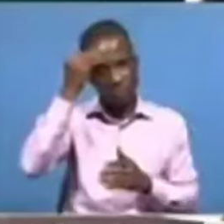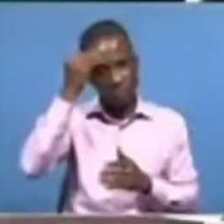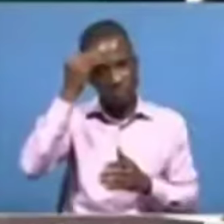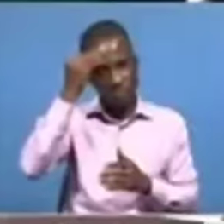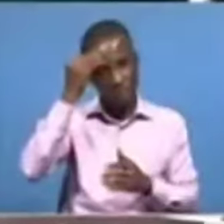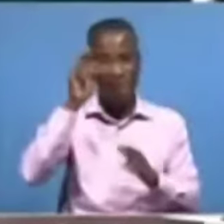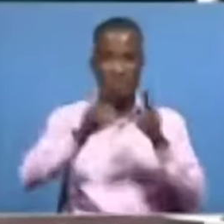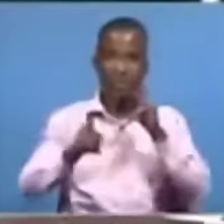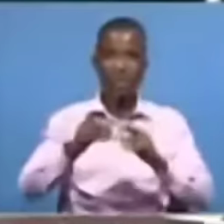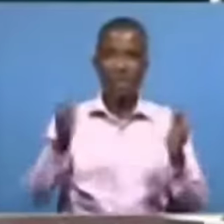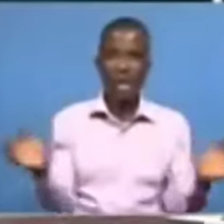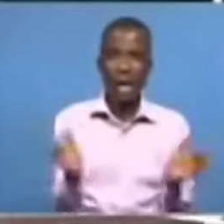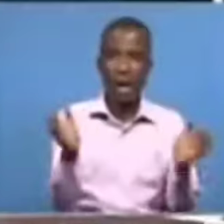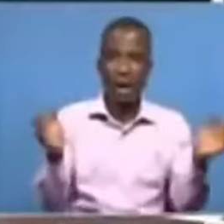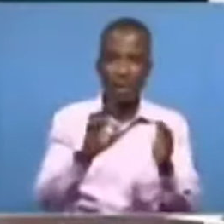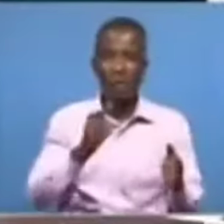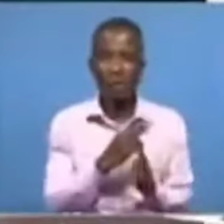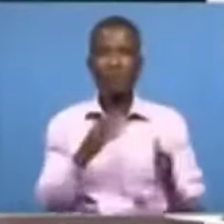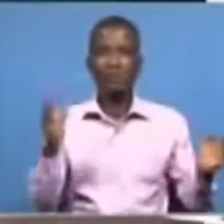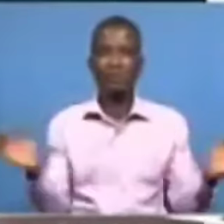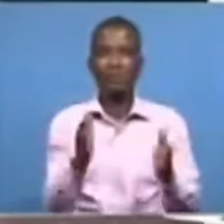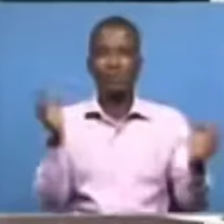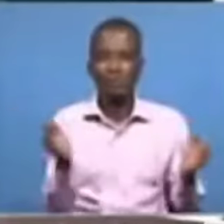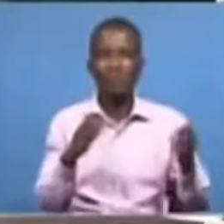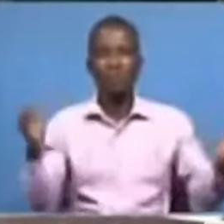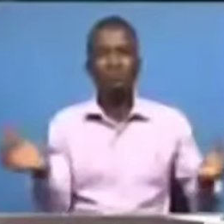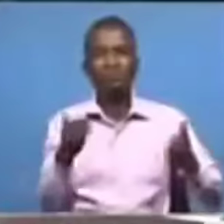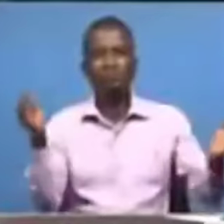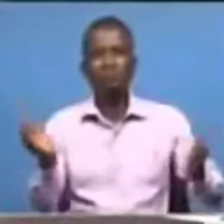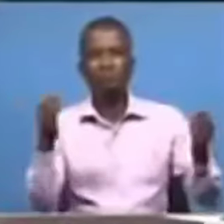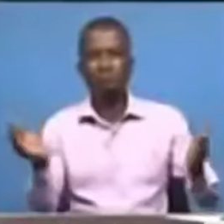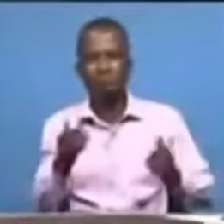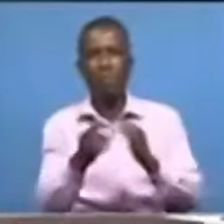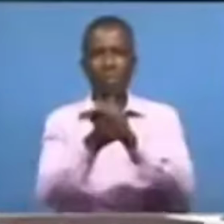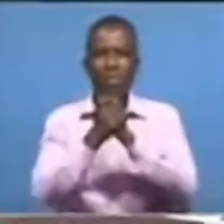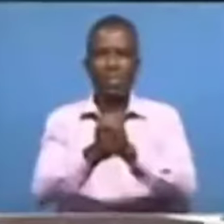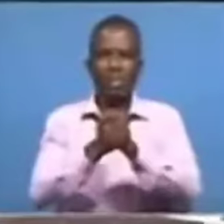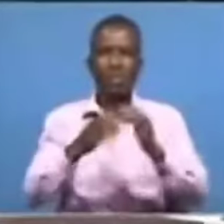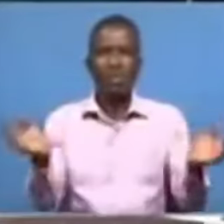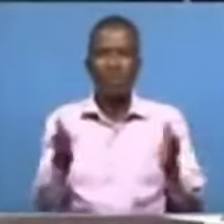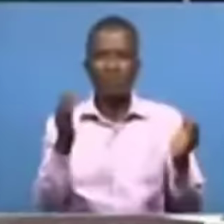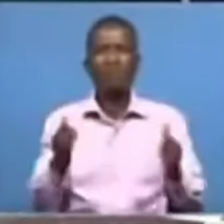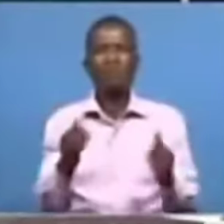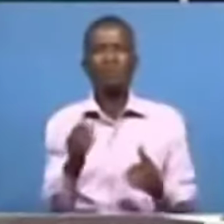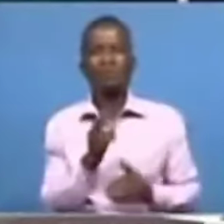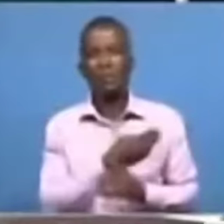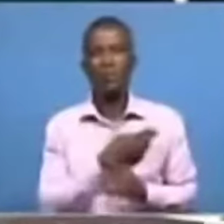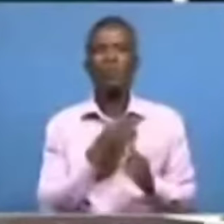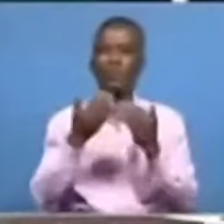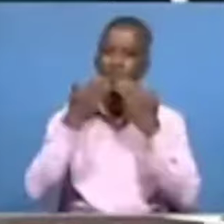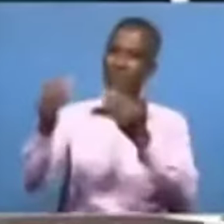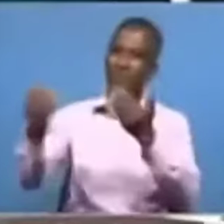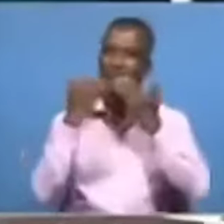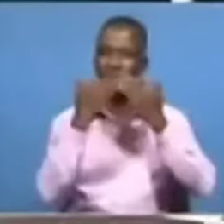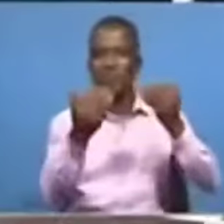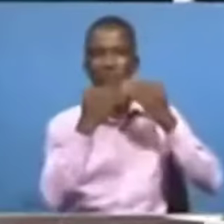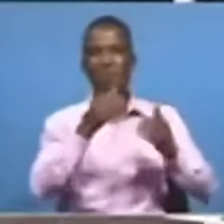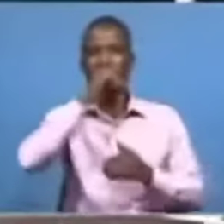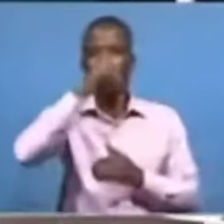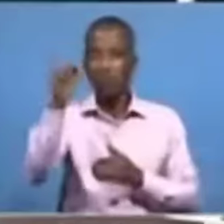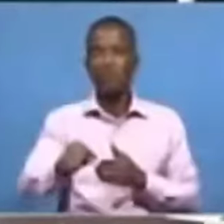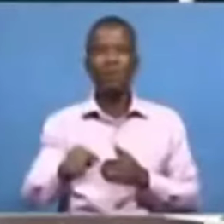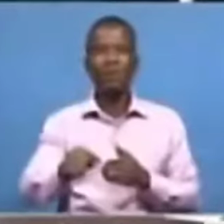have been encouraging us and cheering us on. We really appreciate your encouragement. And we are assuring you that we are